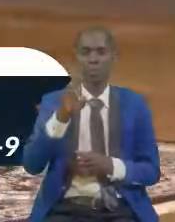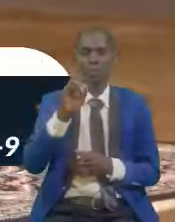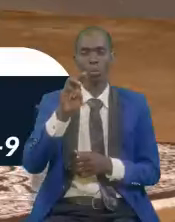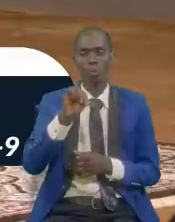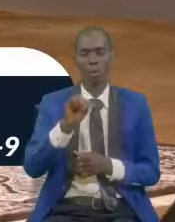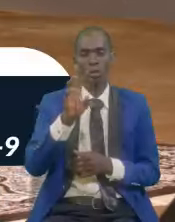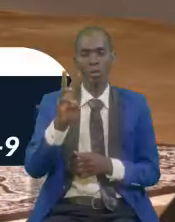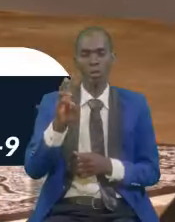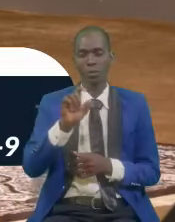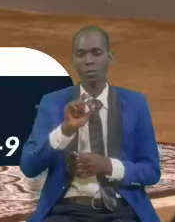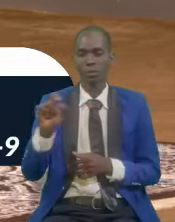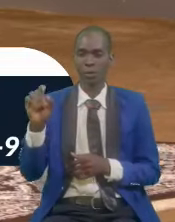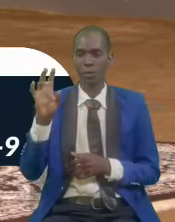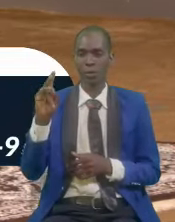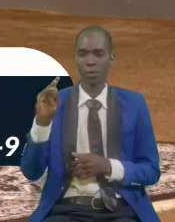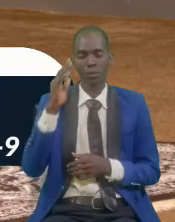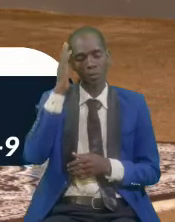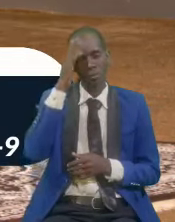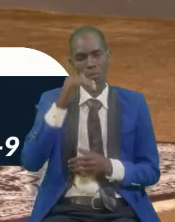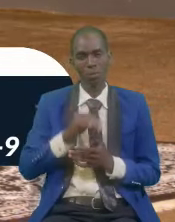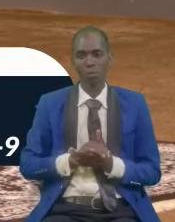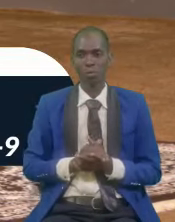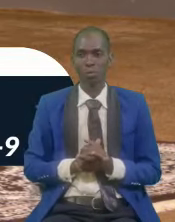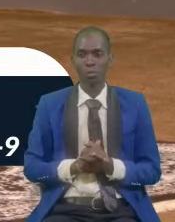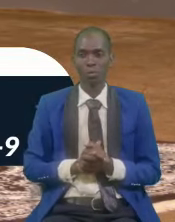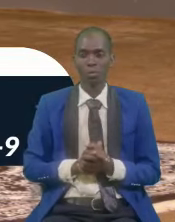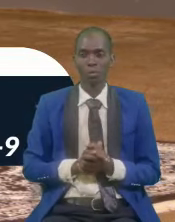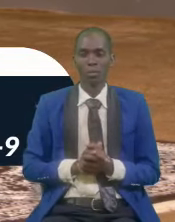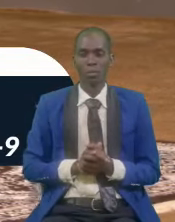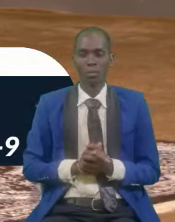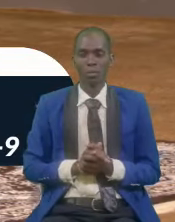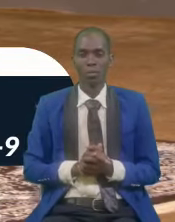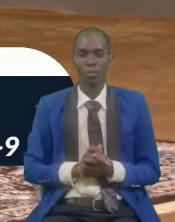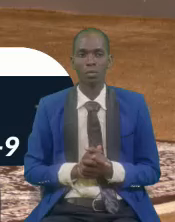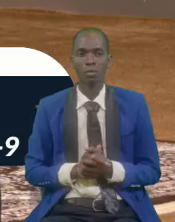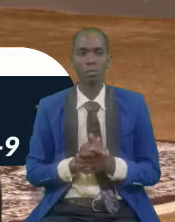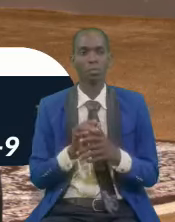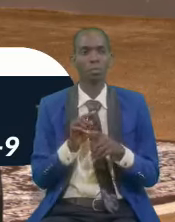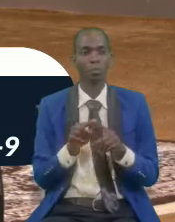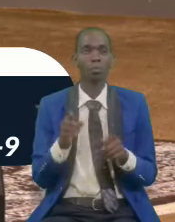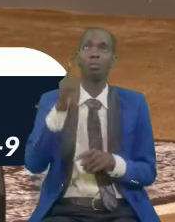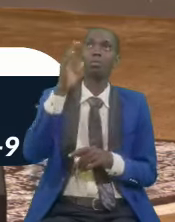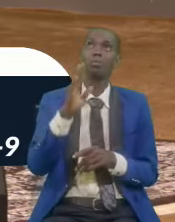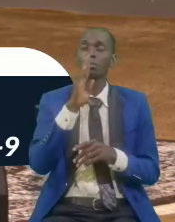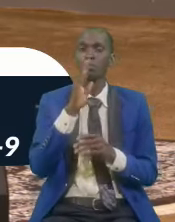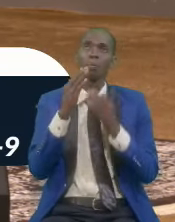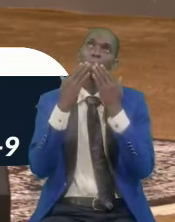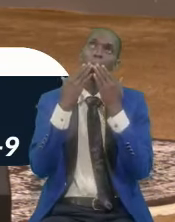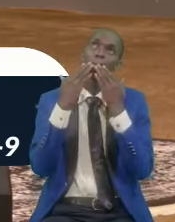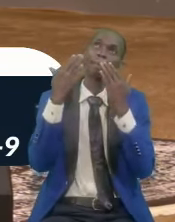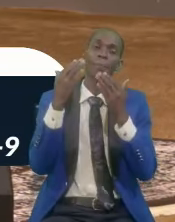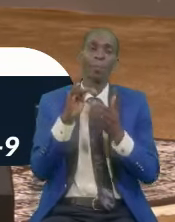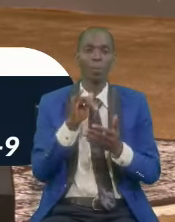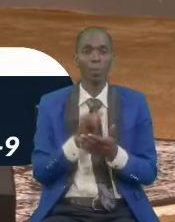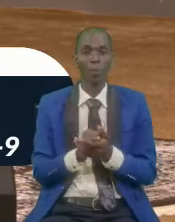Romans chapter 6, verse 17. But God be thanked that